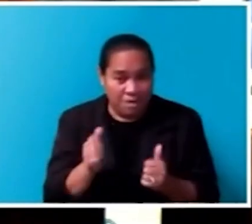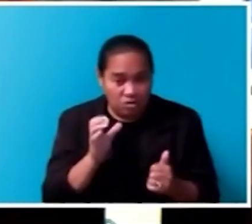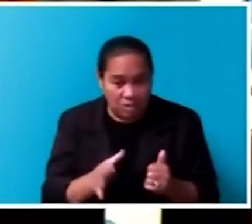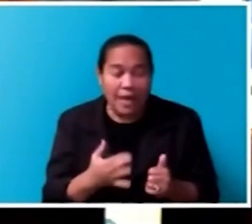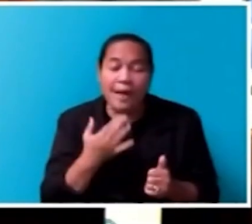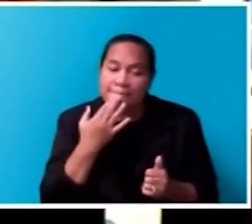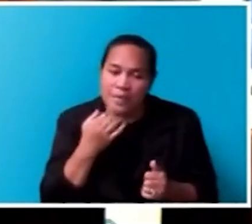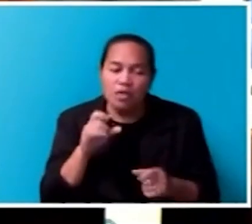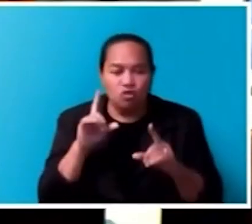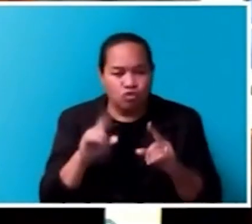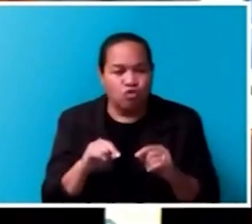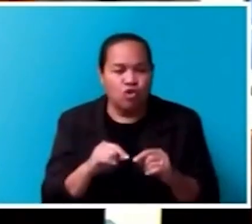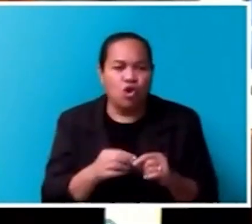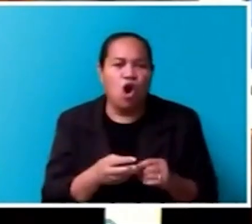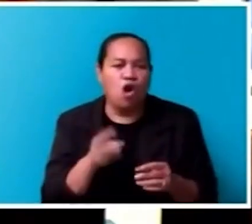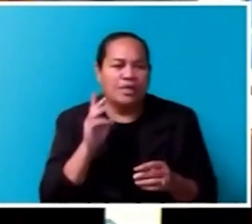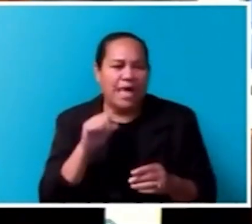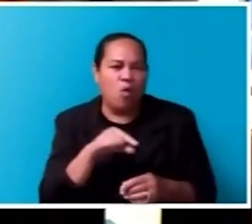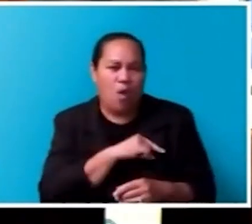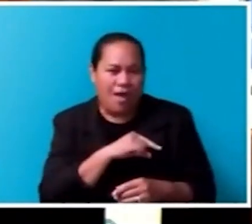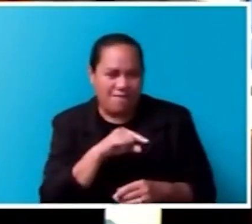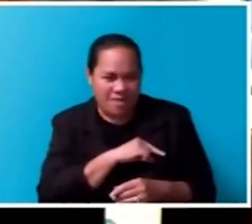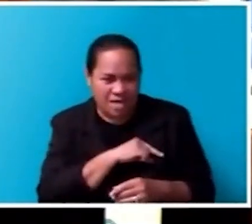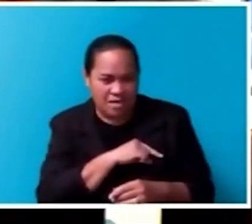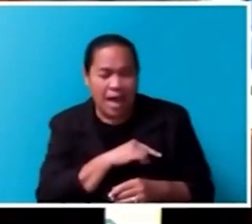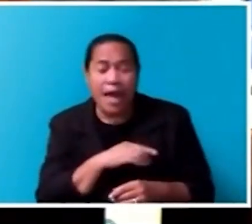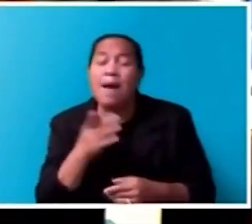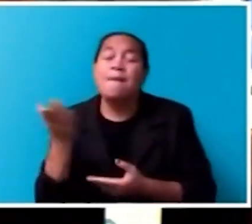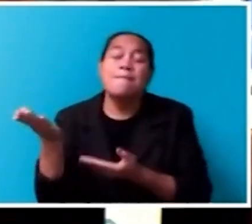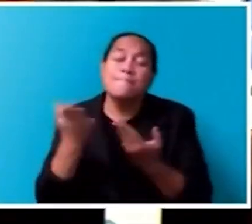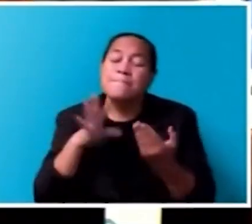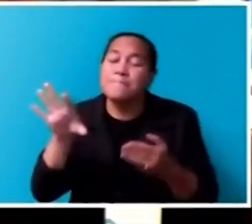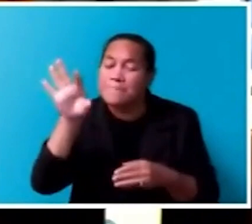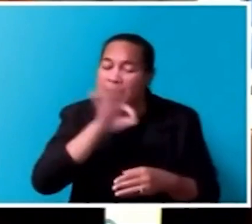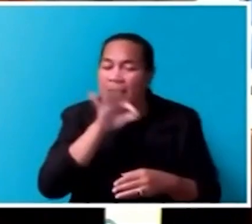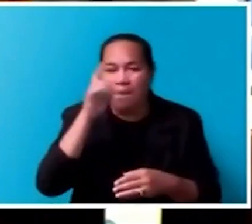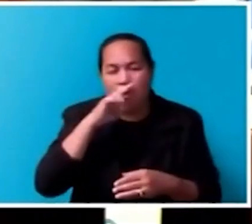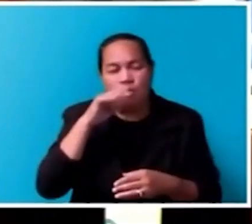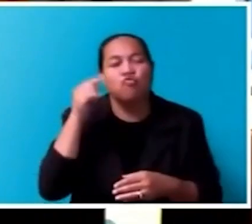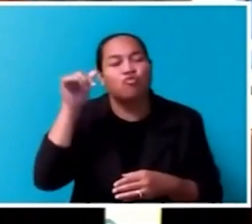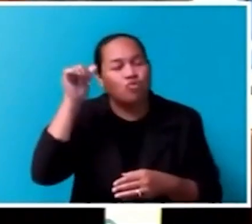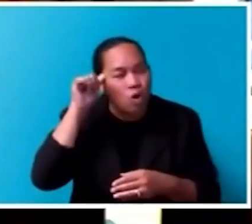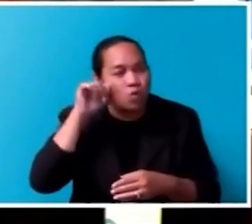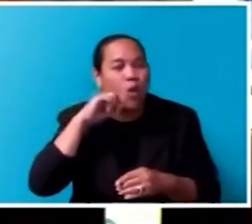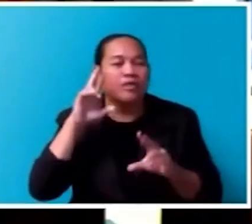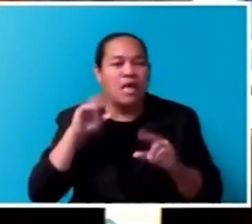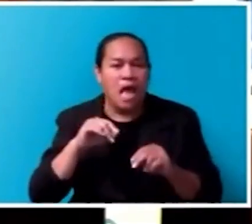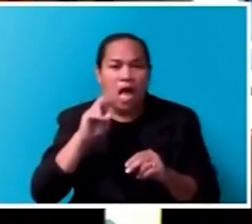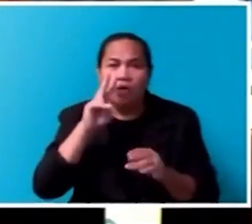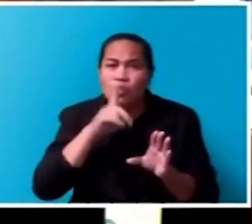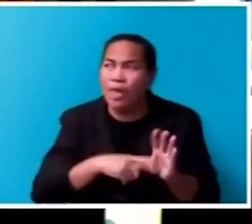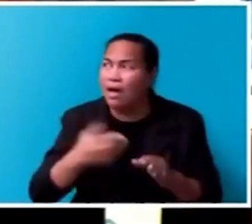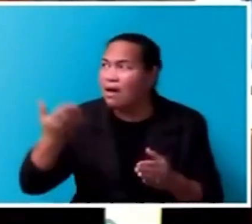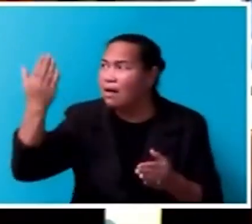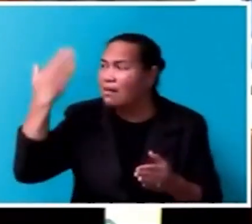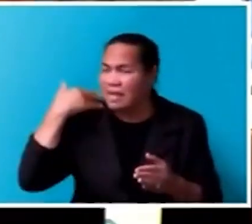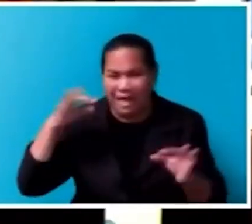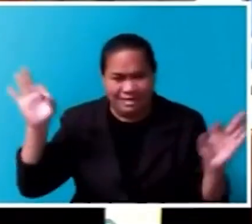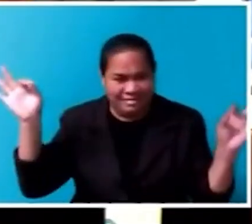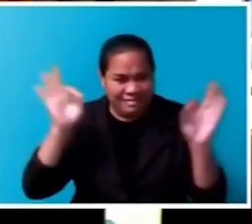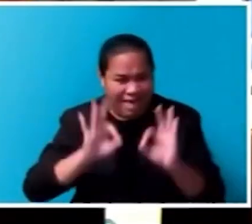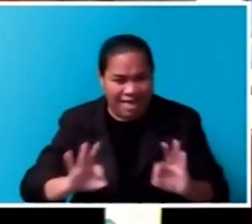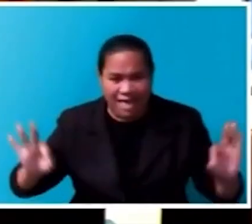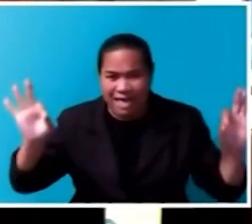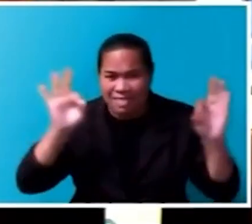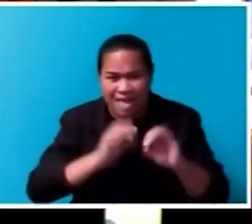do it on merit. Bring in people who know what's to be done. For past 2 years, we have seen nothing, no major